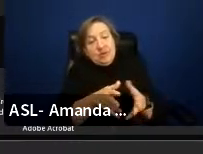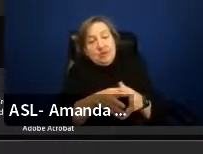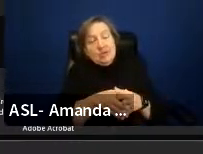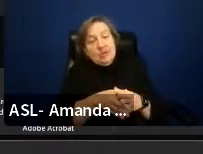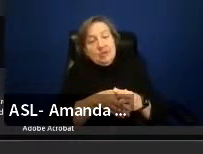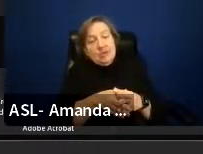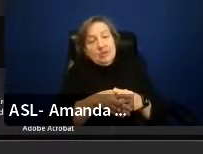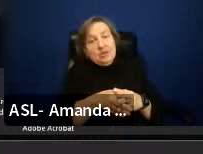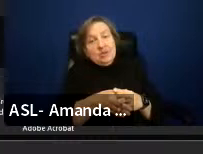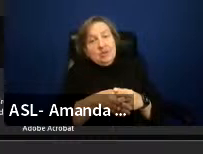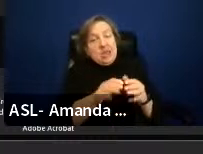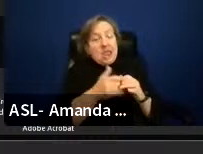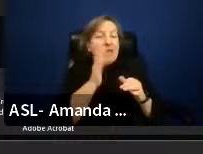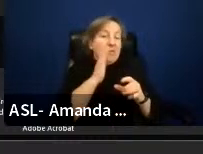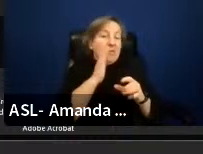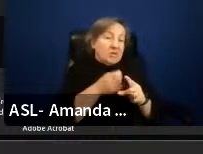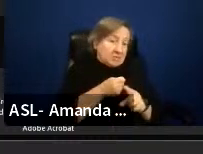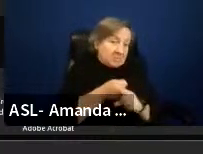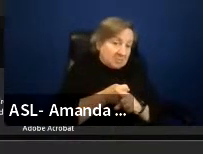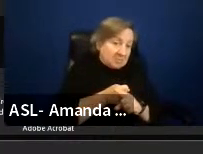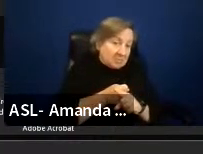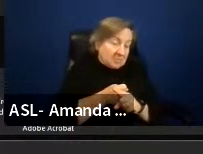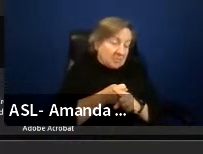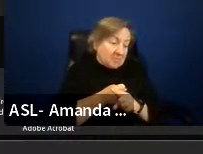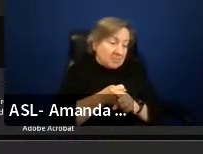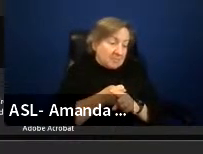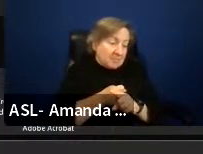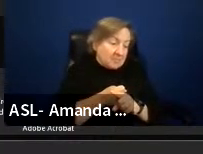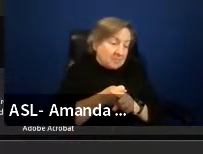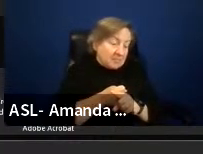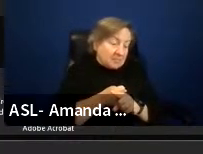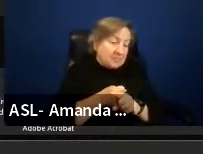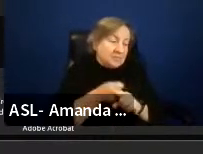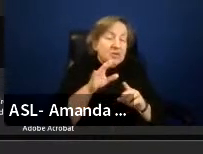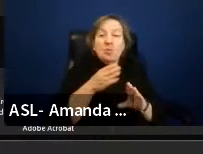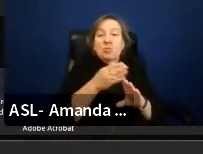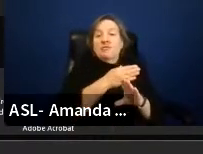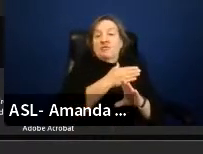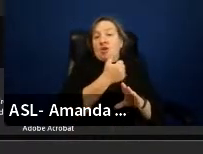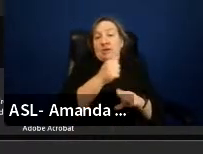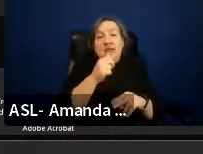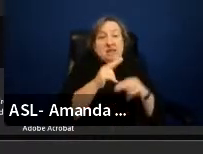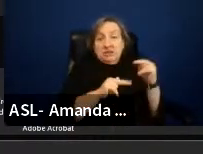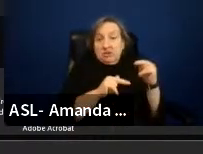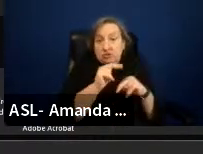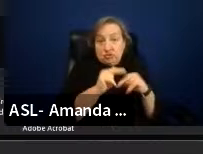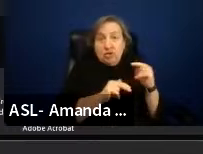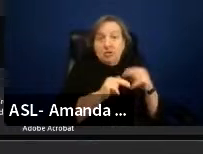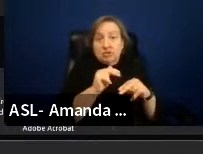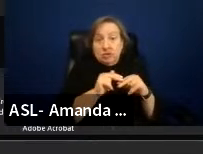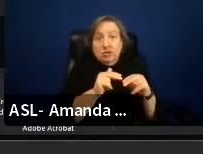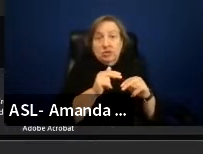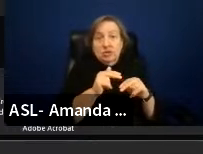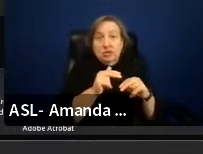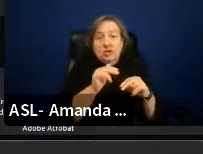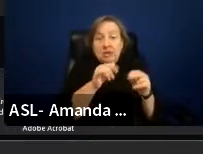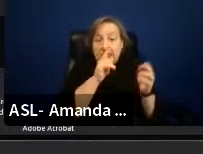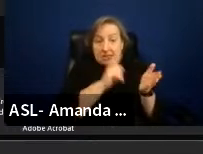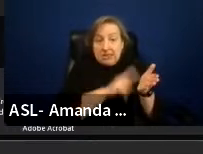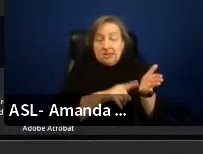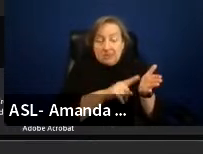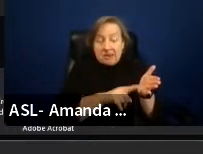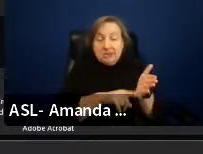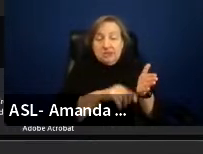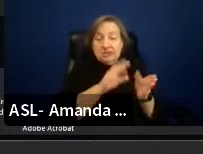the impacts. So prior to any construction. These inspections,